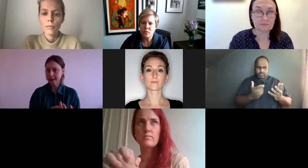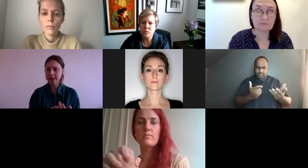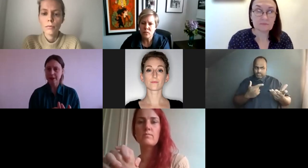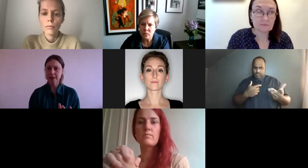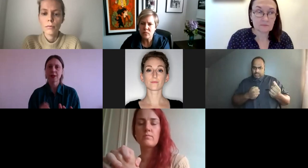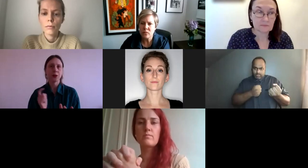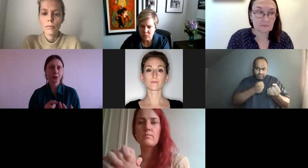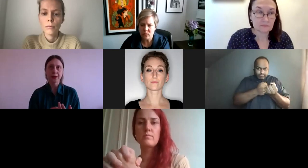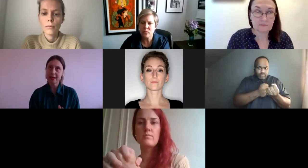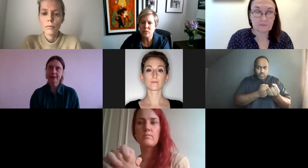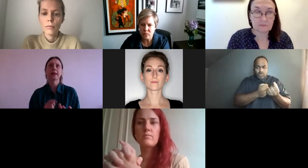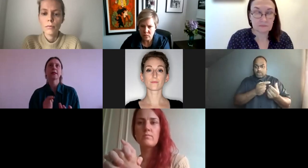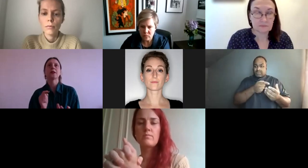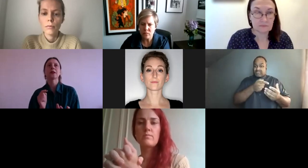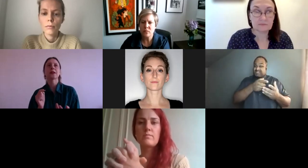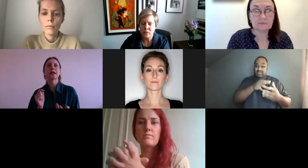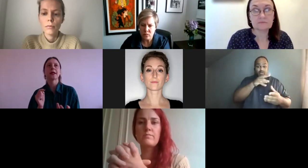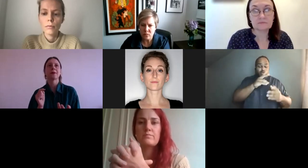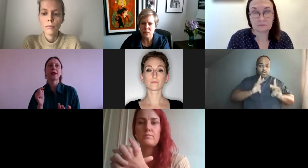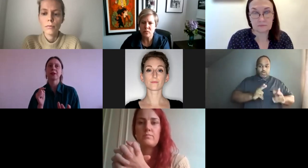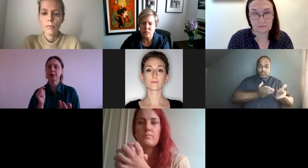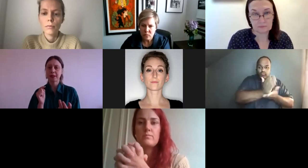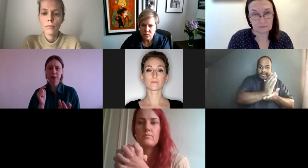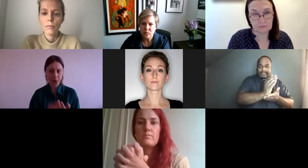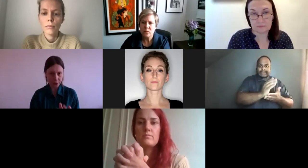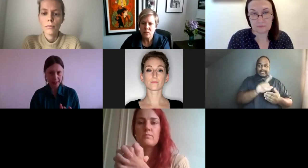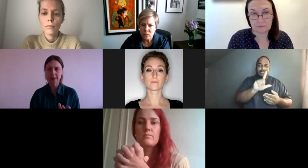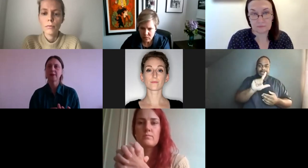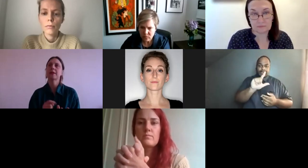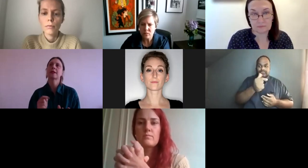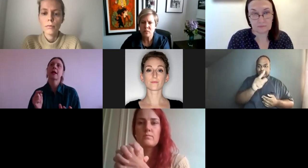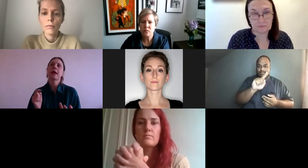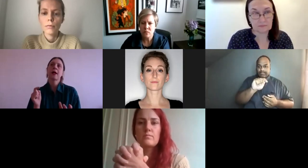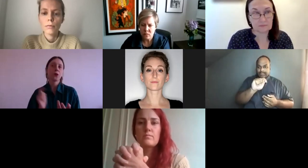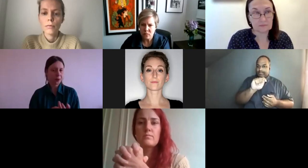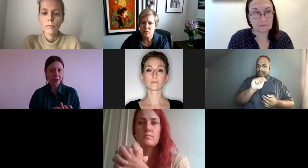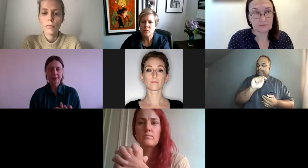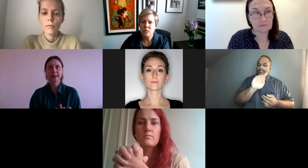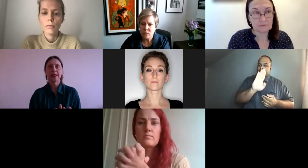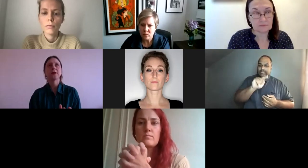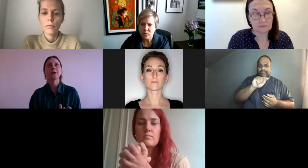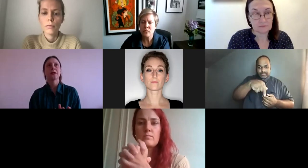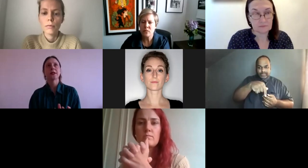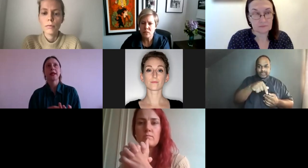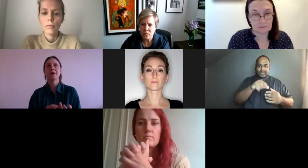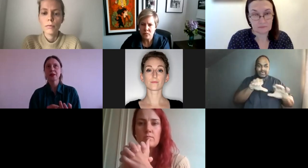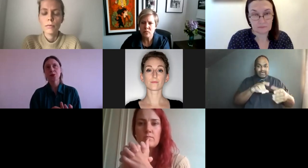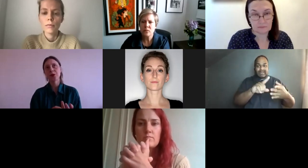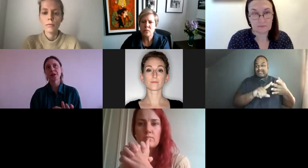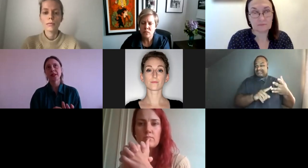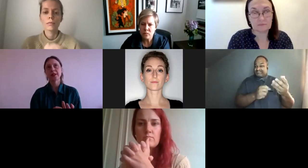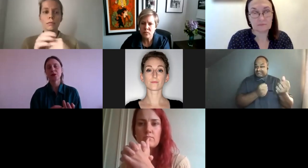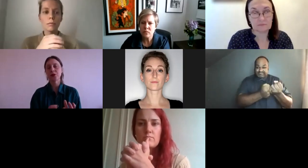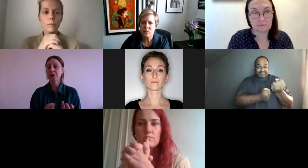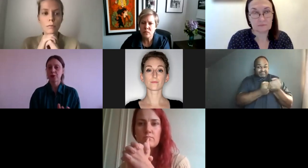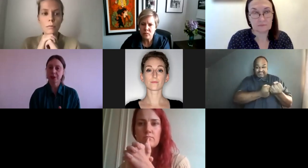fluid activist, human rights activist, LGBTQ activist, woman rights activist, and this